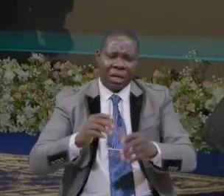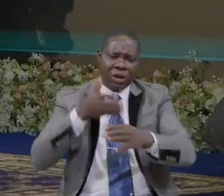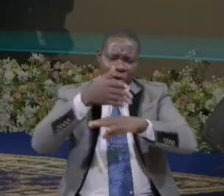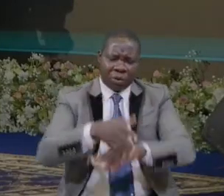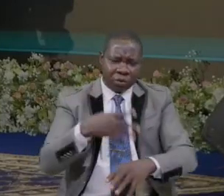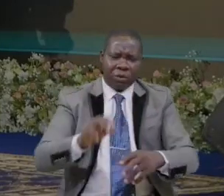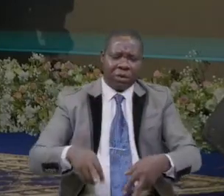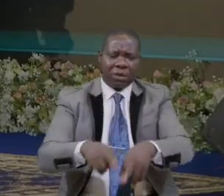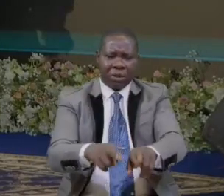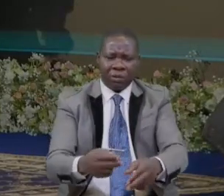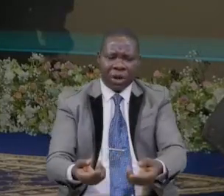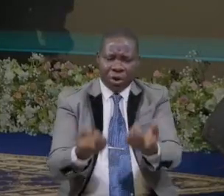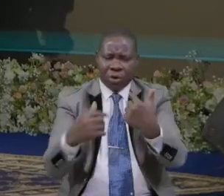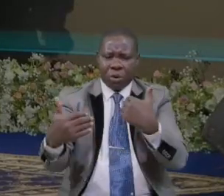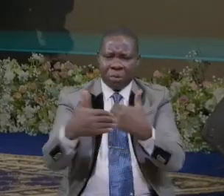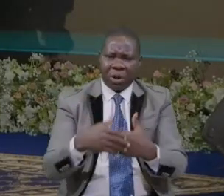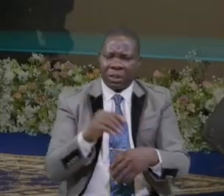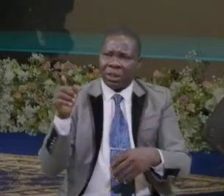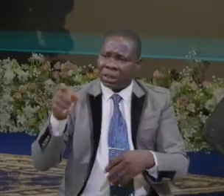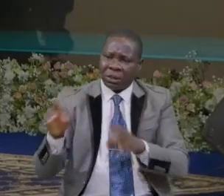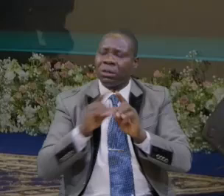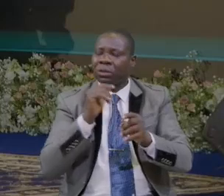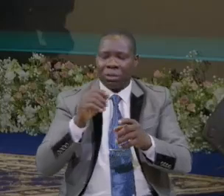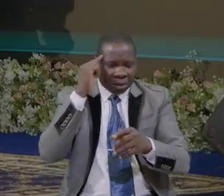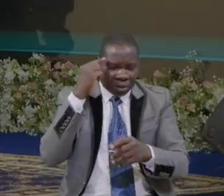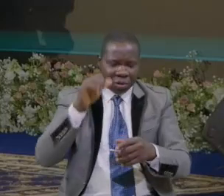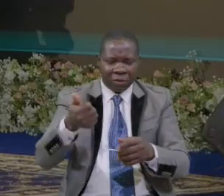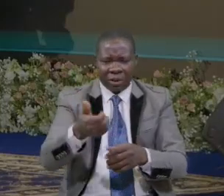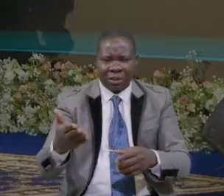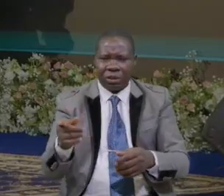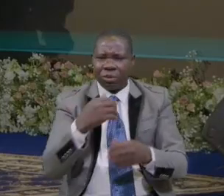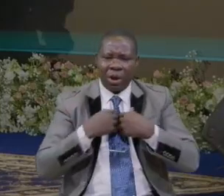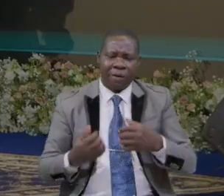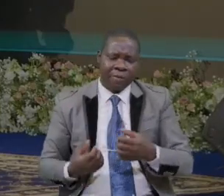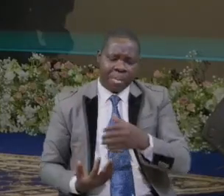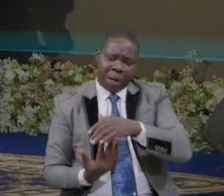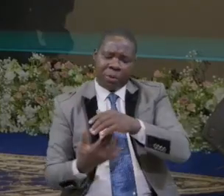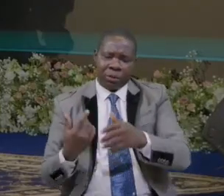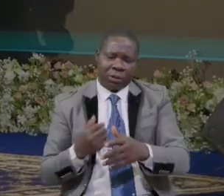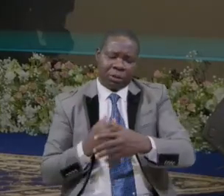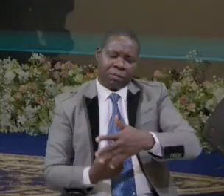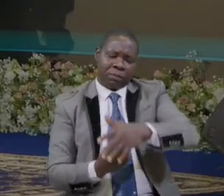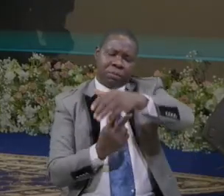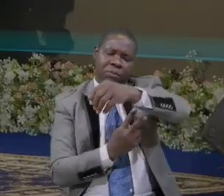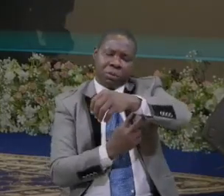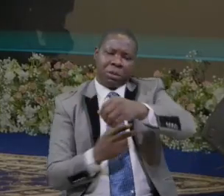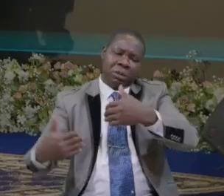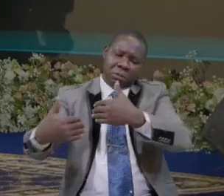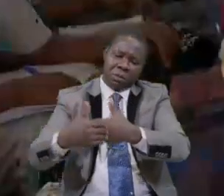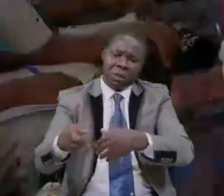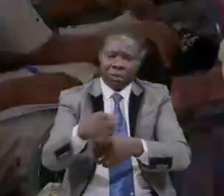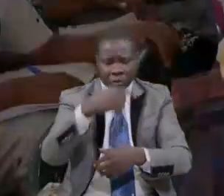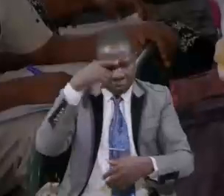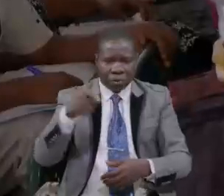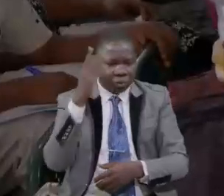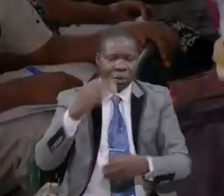anything. How you burn the bridge behind you. Because you will have something